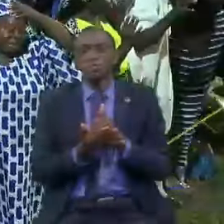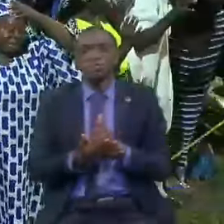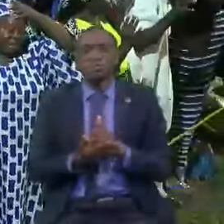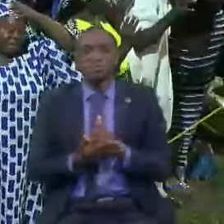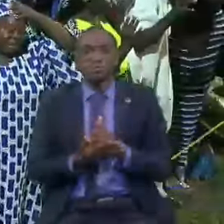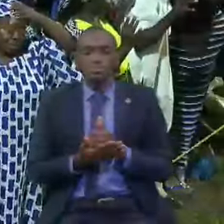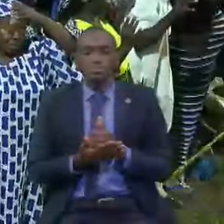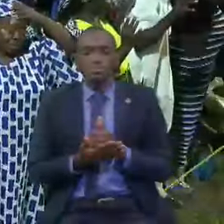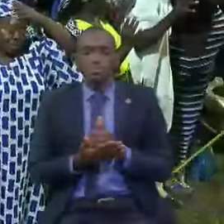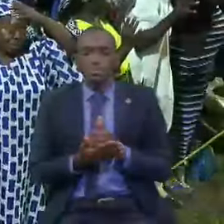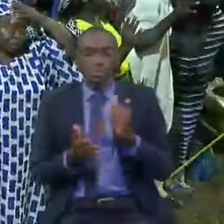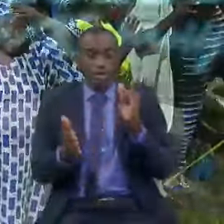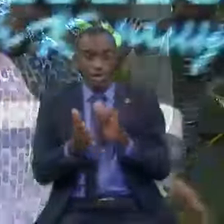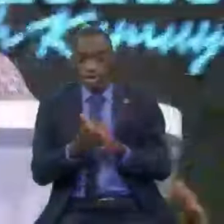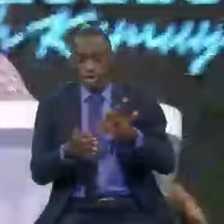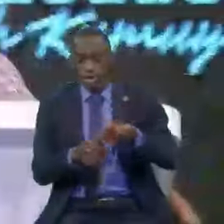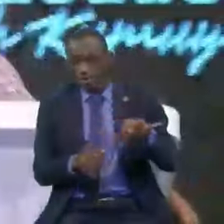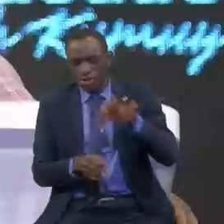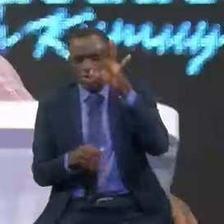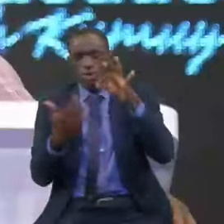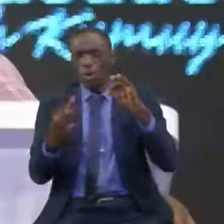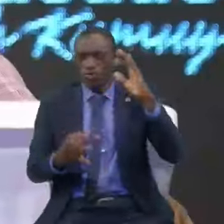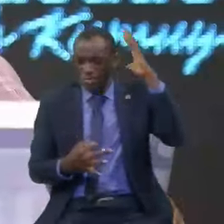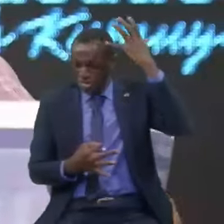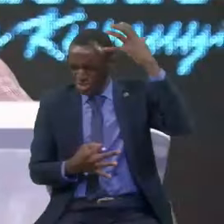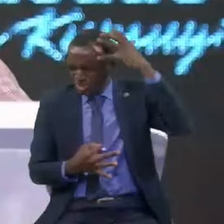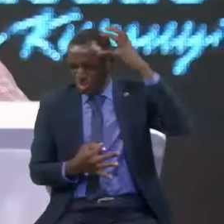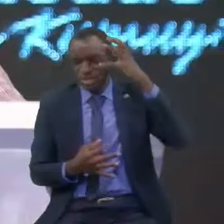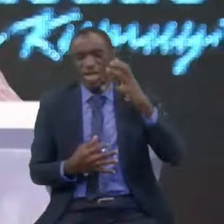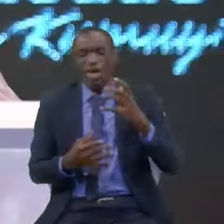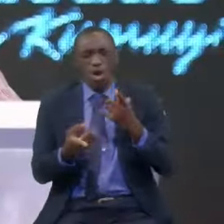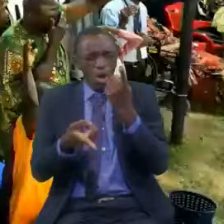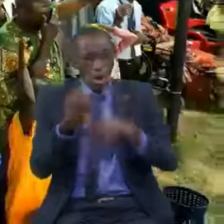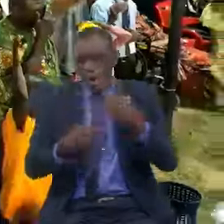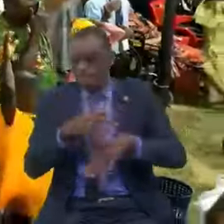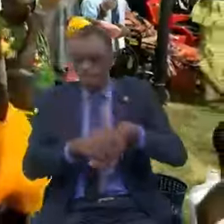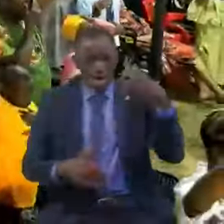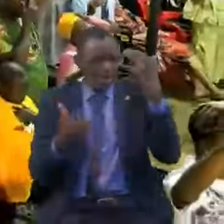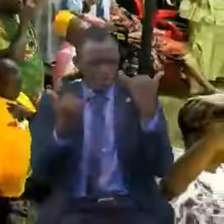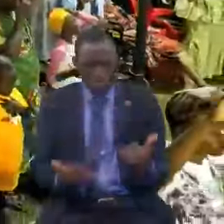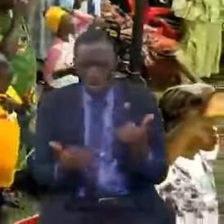That spirit of insanity, come out right now in Jesus' name.